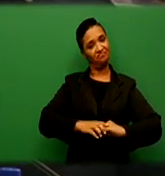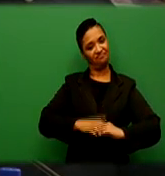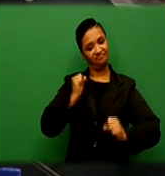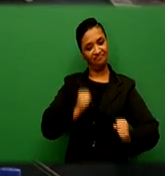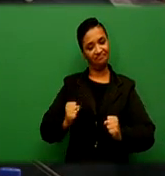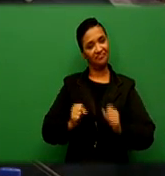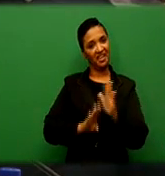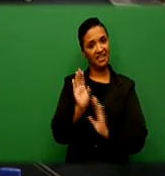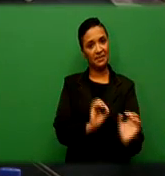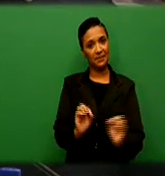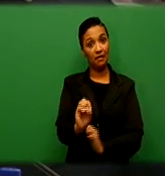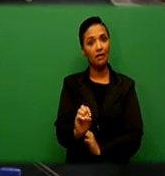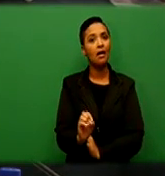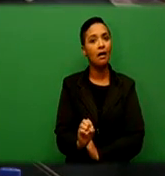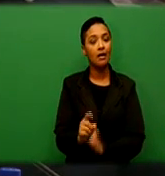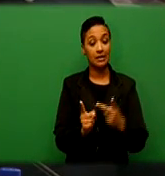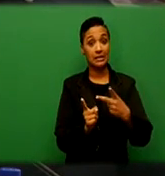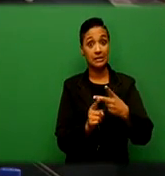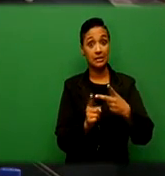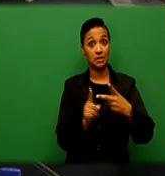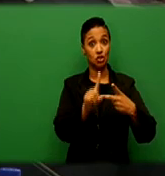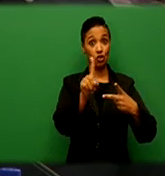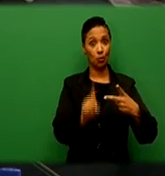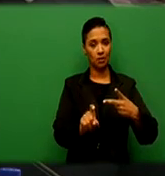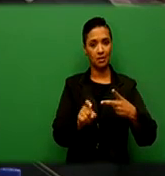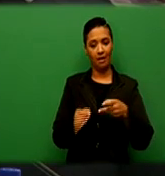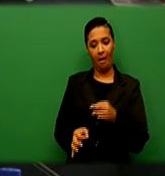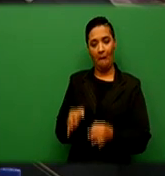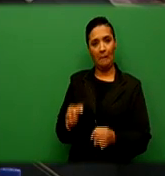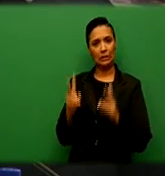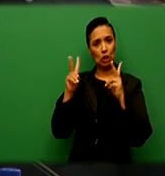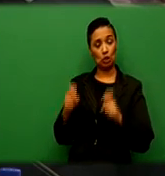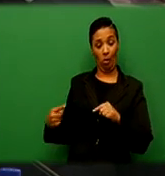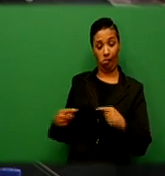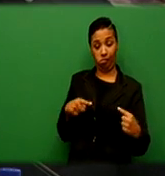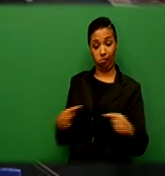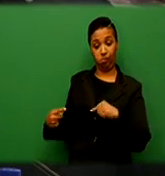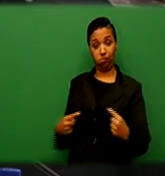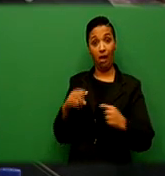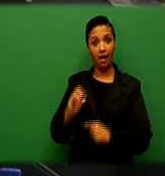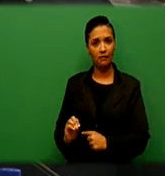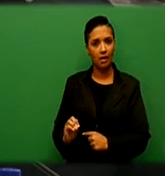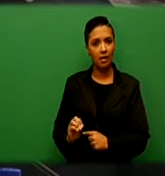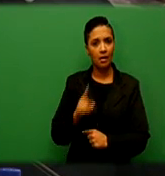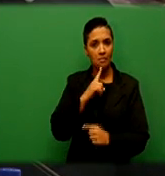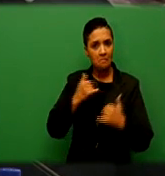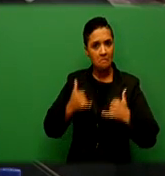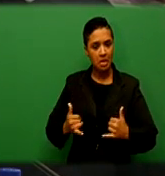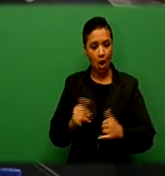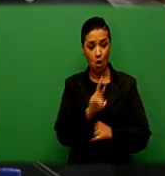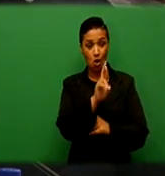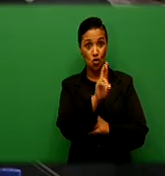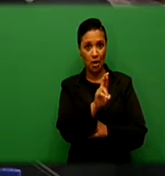question is, again, referring to domestic political developments, how important is it to the stability of the rand,